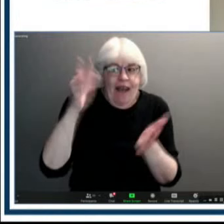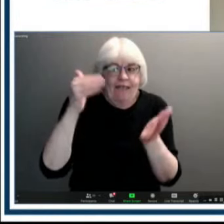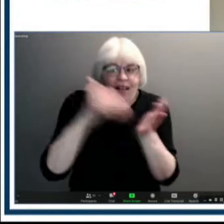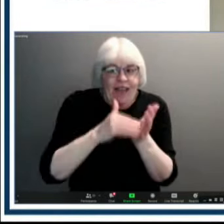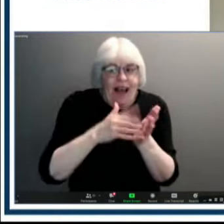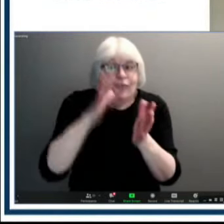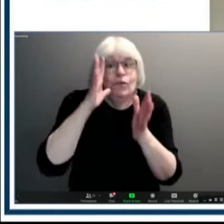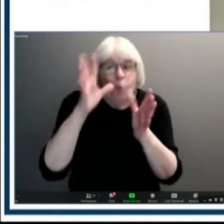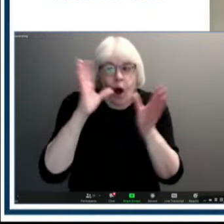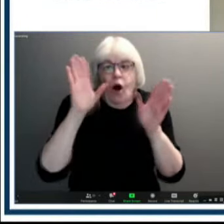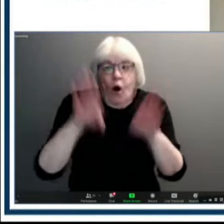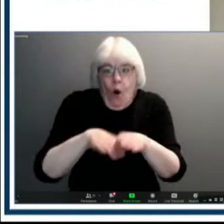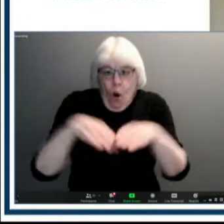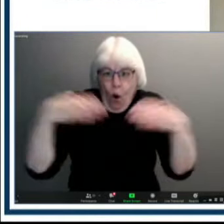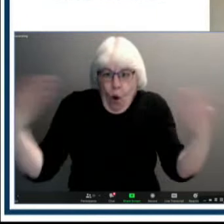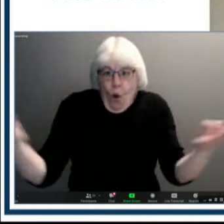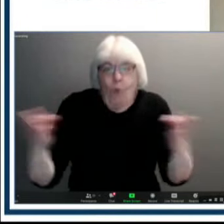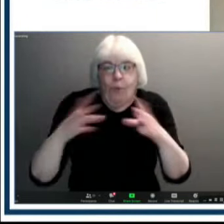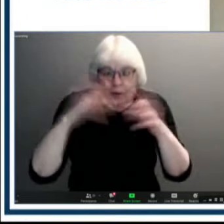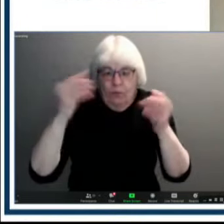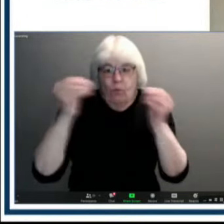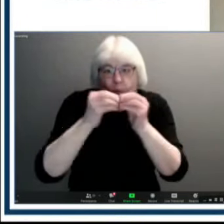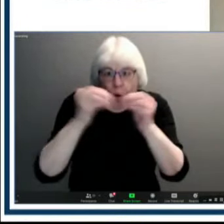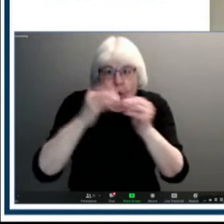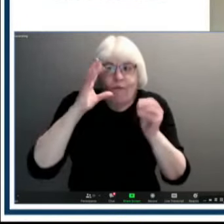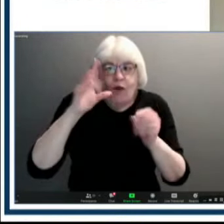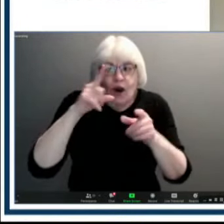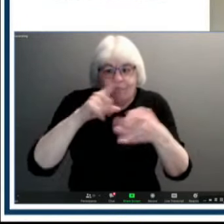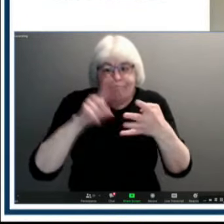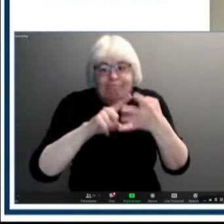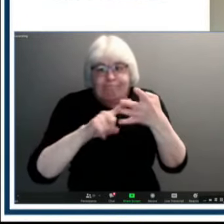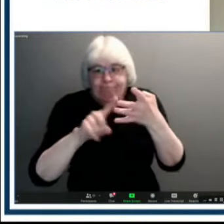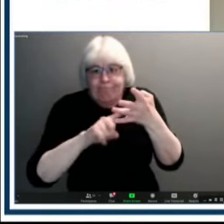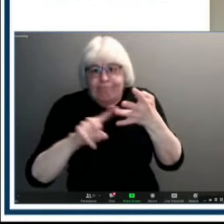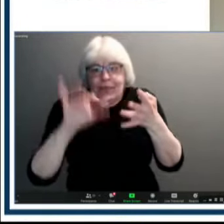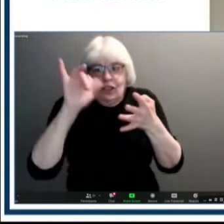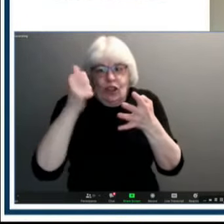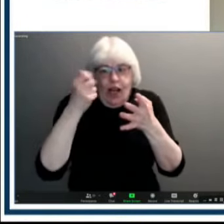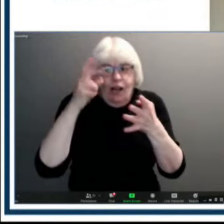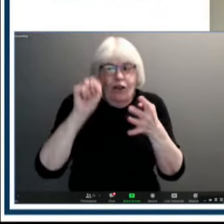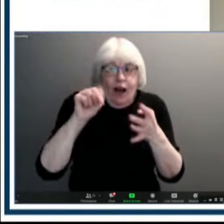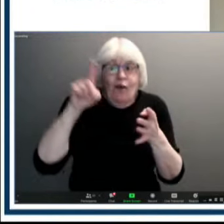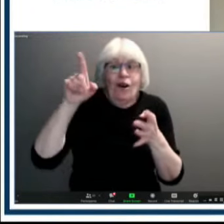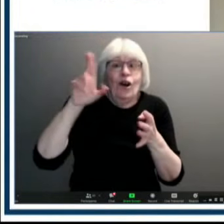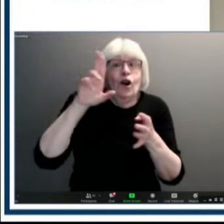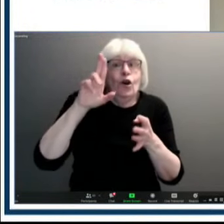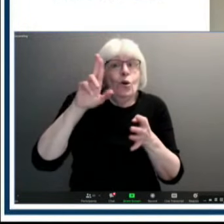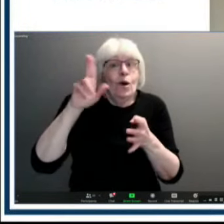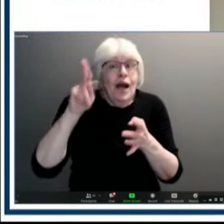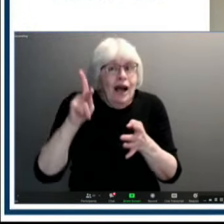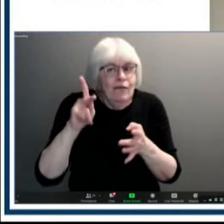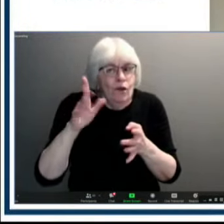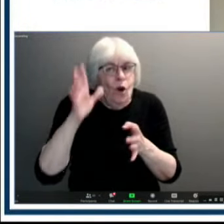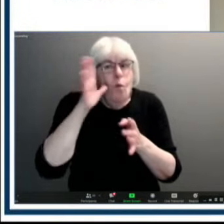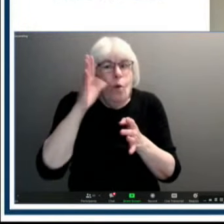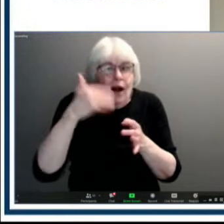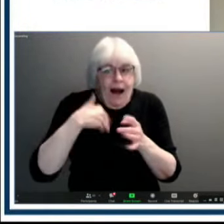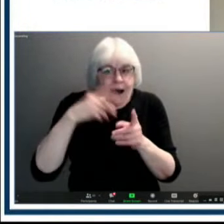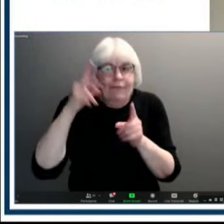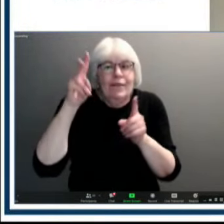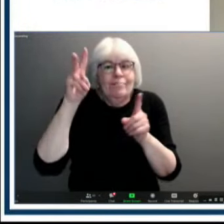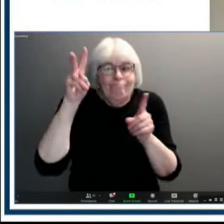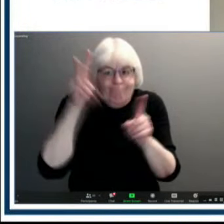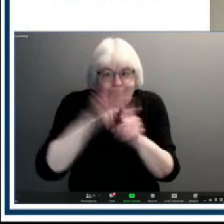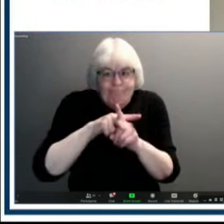January, any unfilled pediatric appointments at the IWK clinic will be converted to appointments for adult booster doses. And